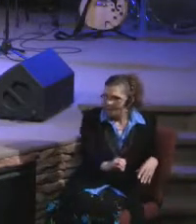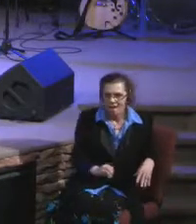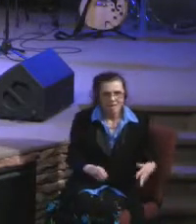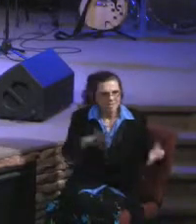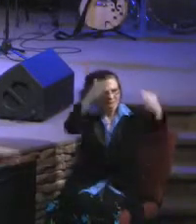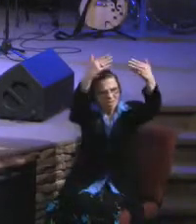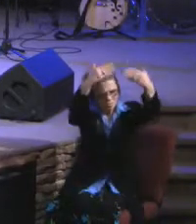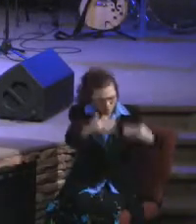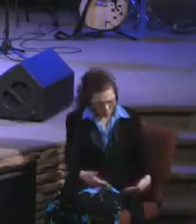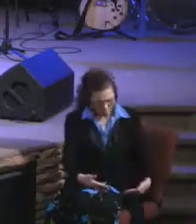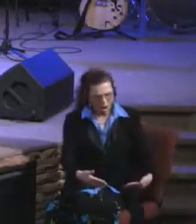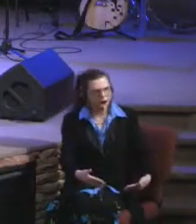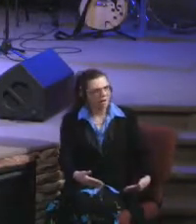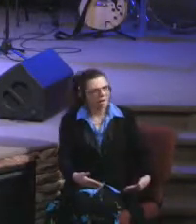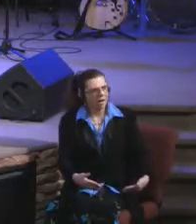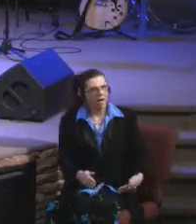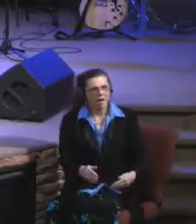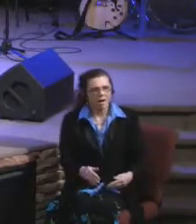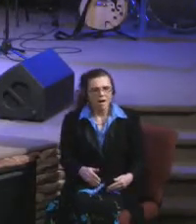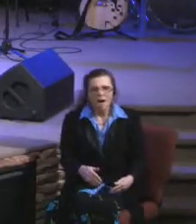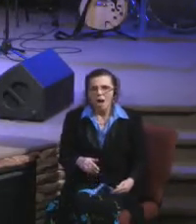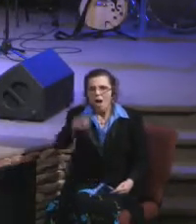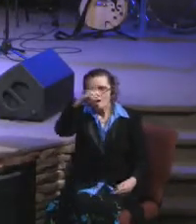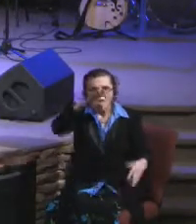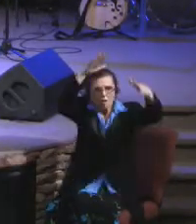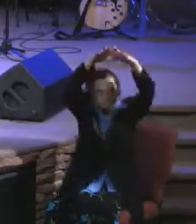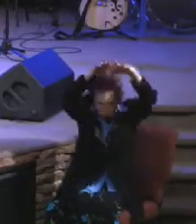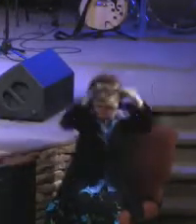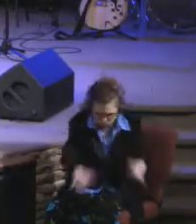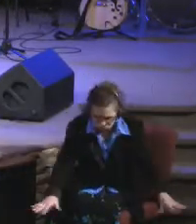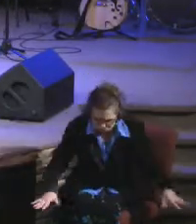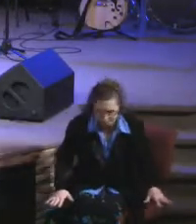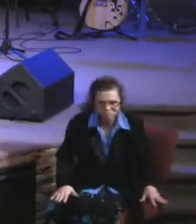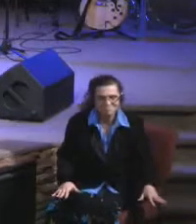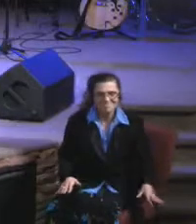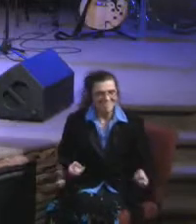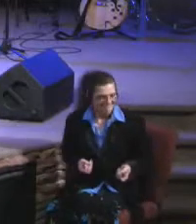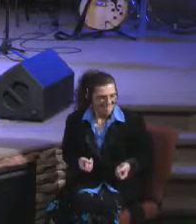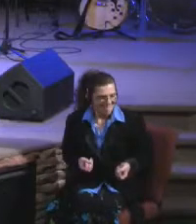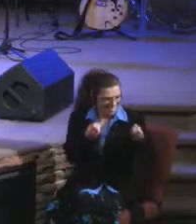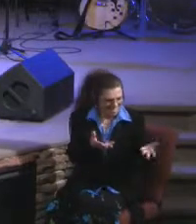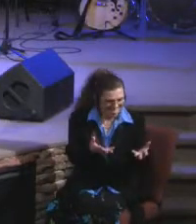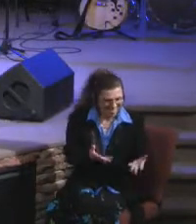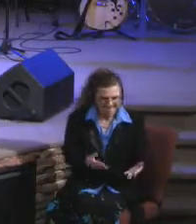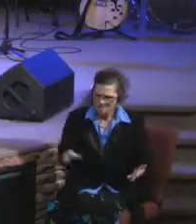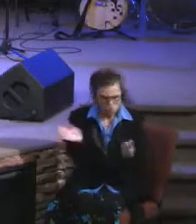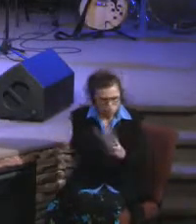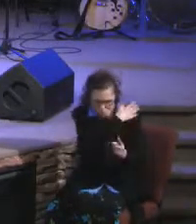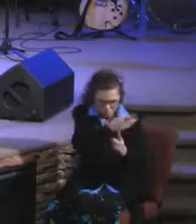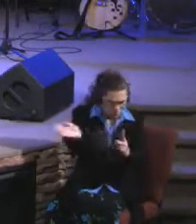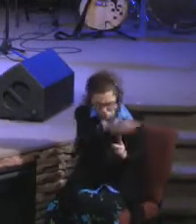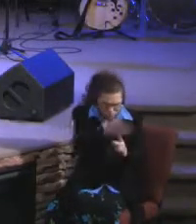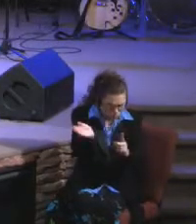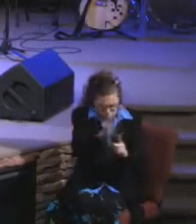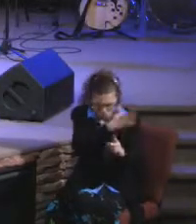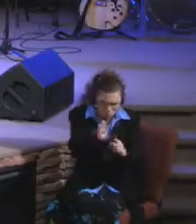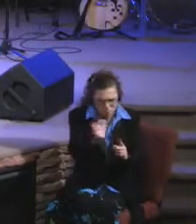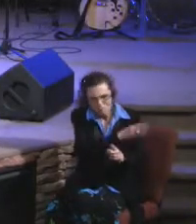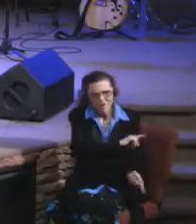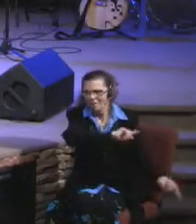impenetrable walls. God dropped the walls, gave them let them whip their hind ends from one end to the